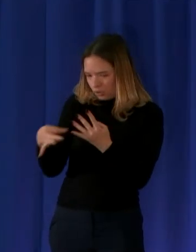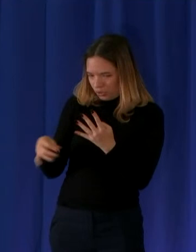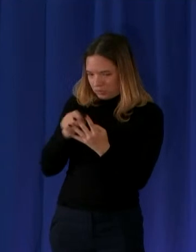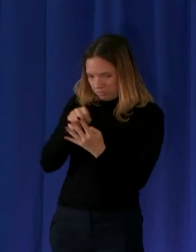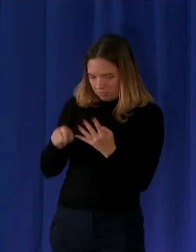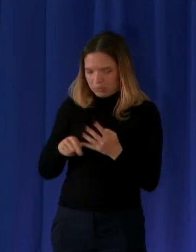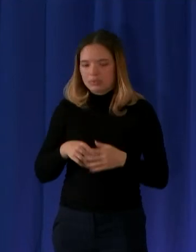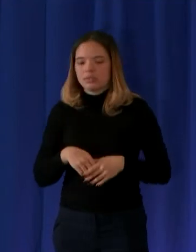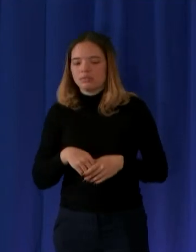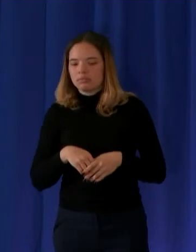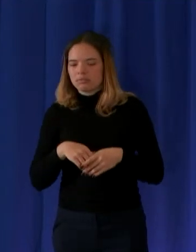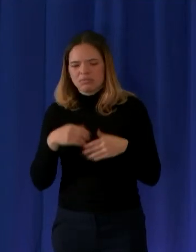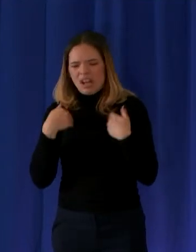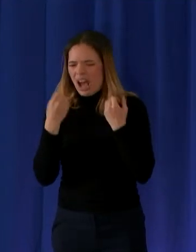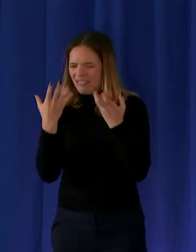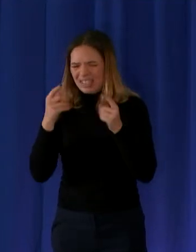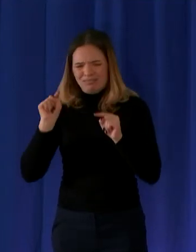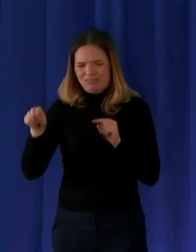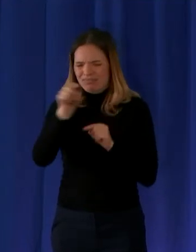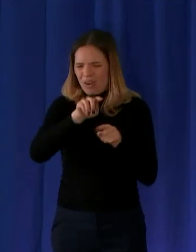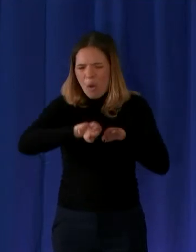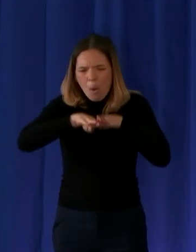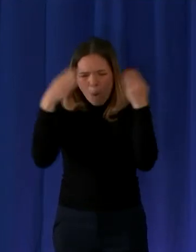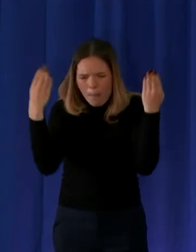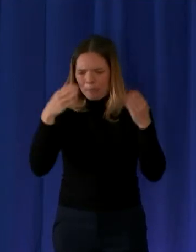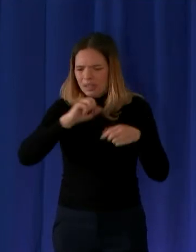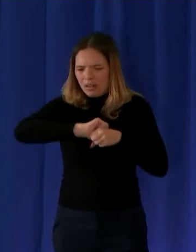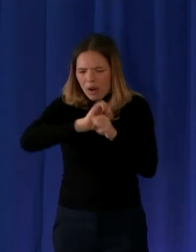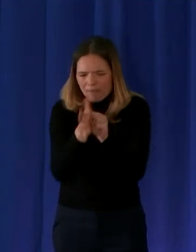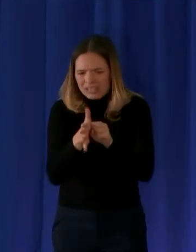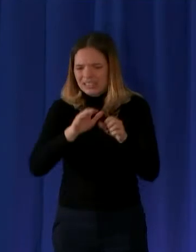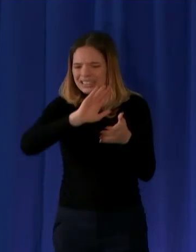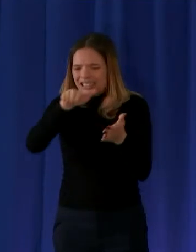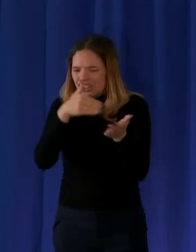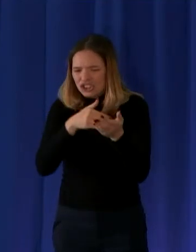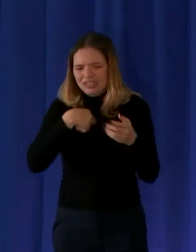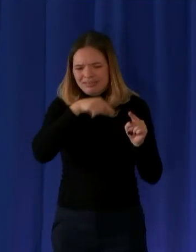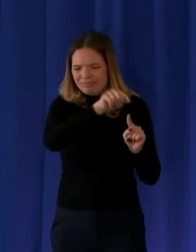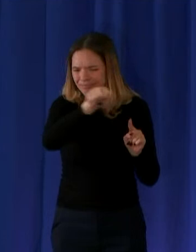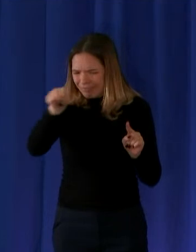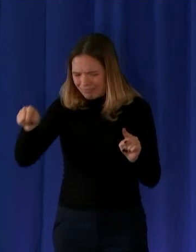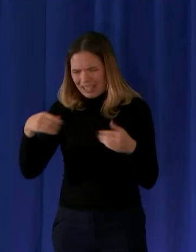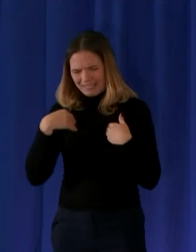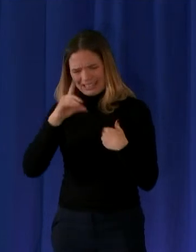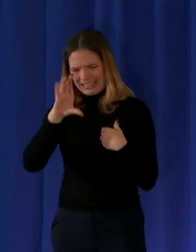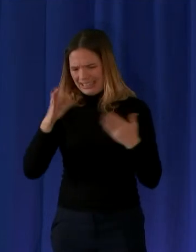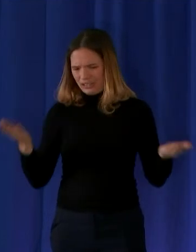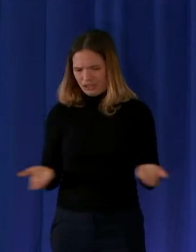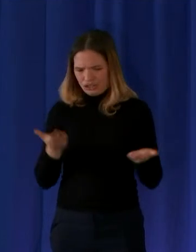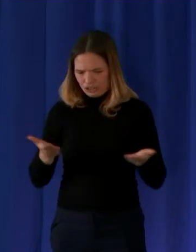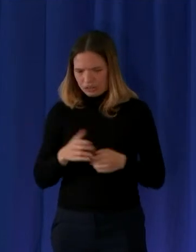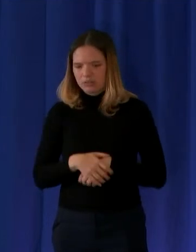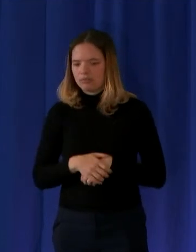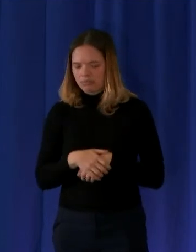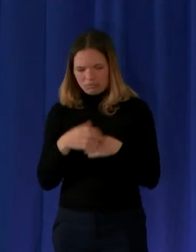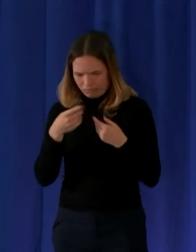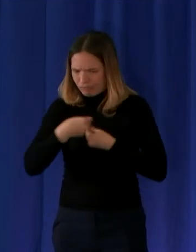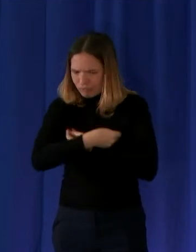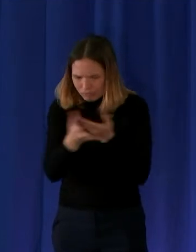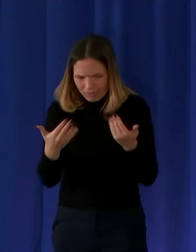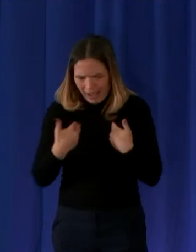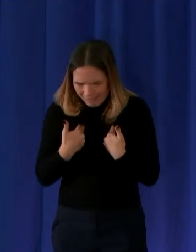opened COVID centers across all 8 wards, as well as distributed and